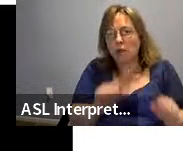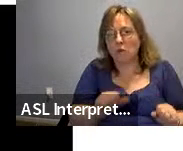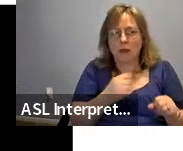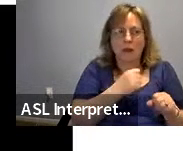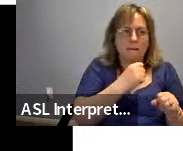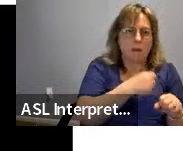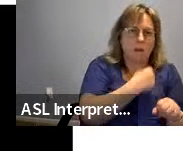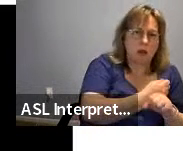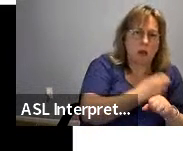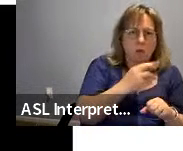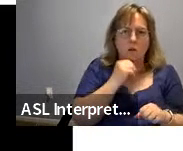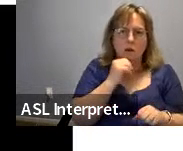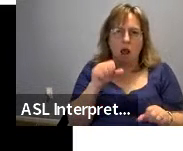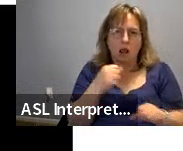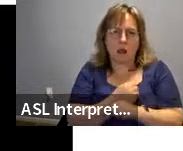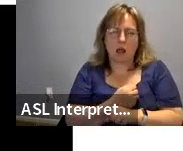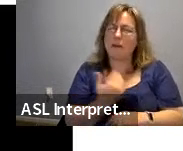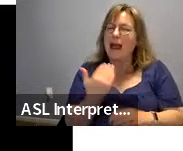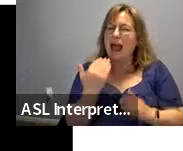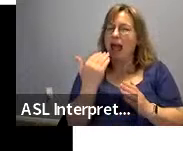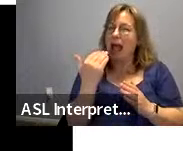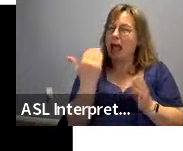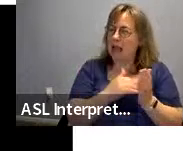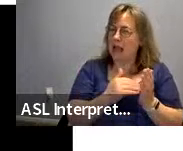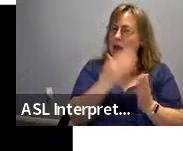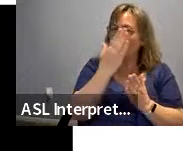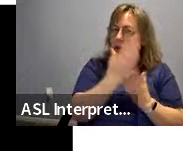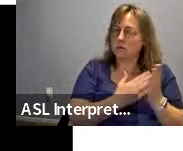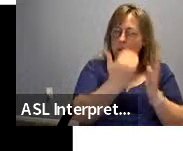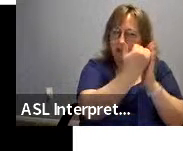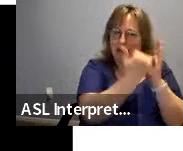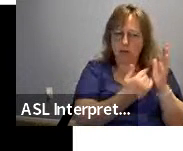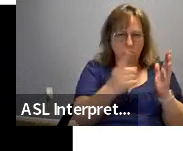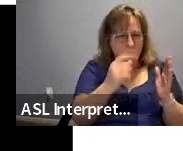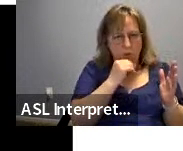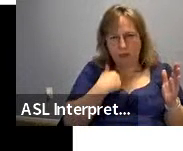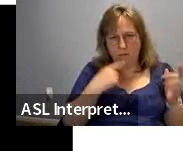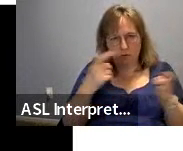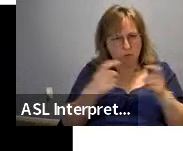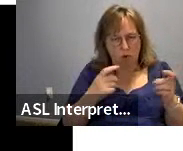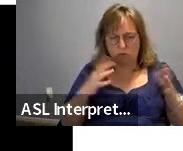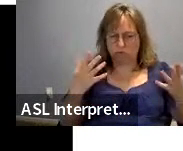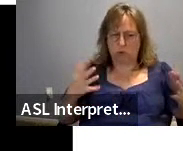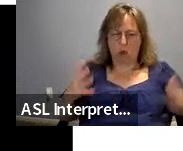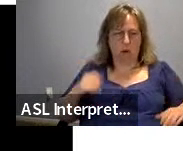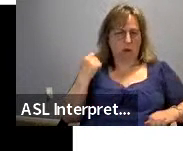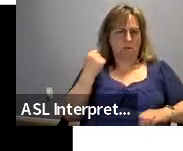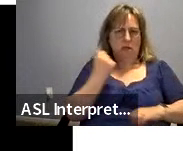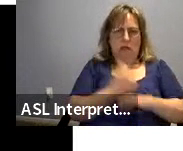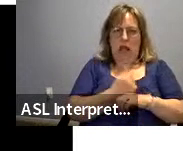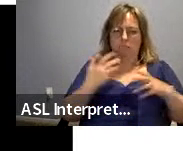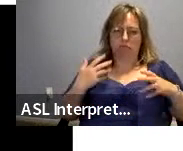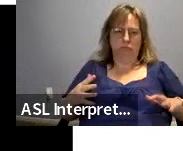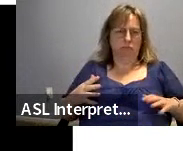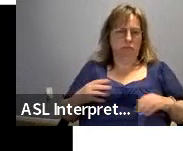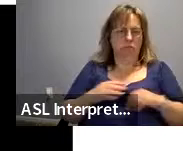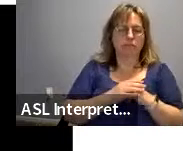some that cannot be changed. We'll tap the back arrow to head back,